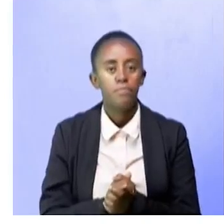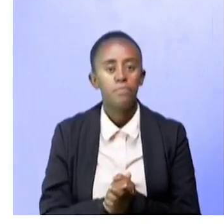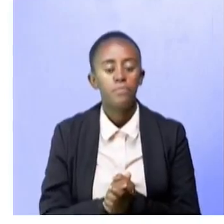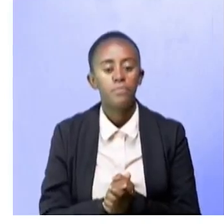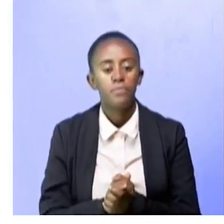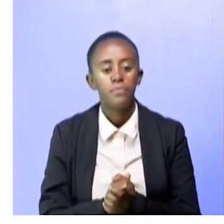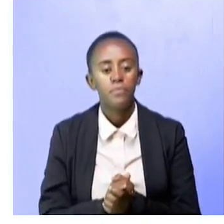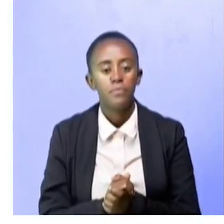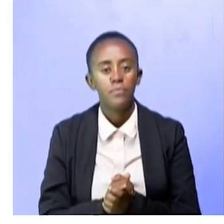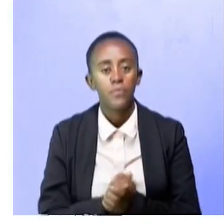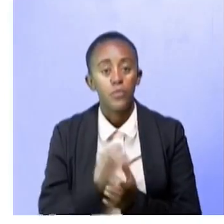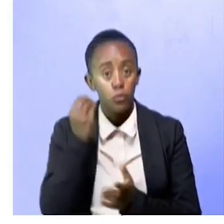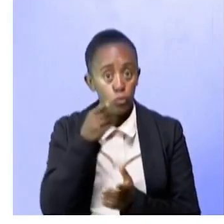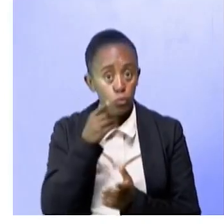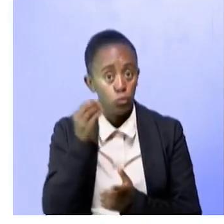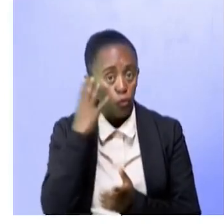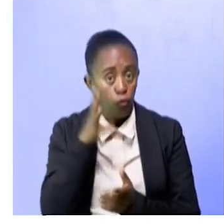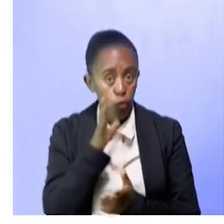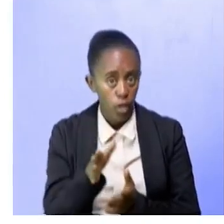Yeah.